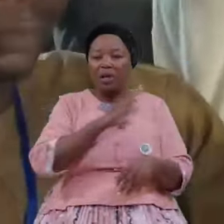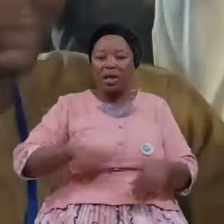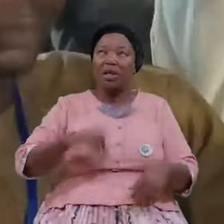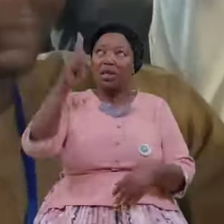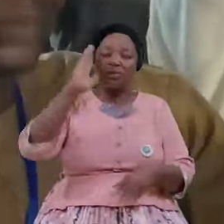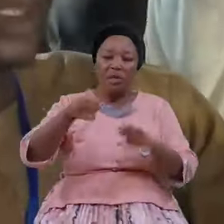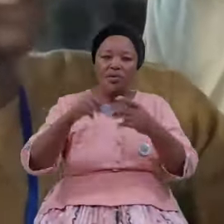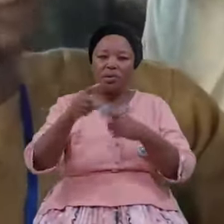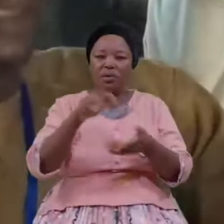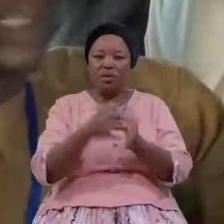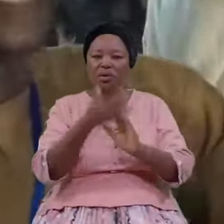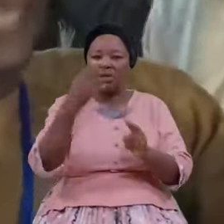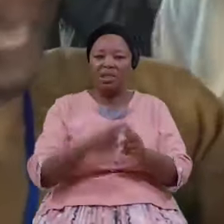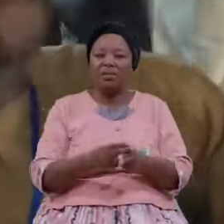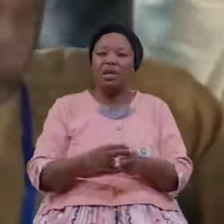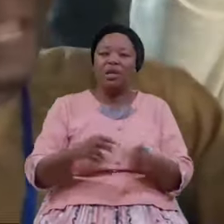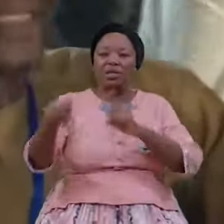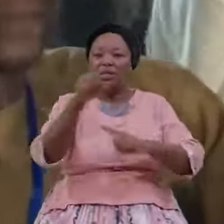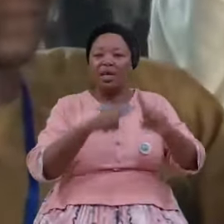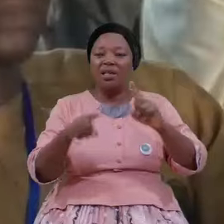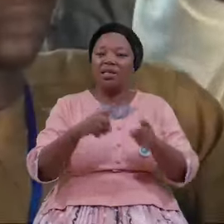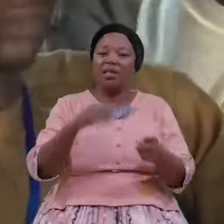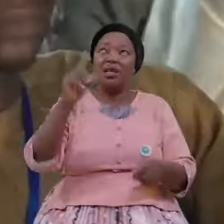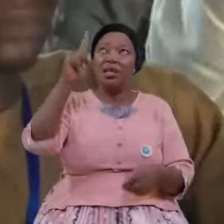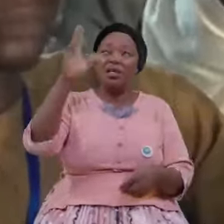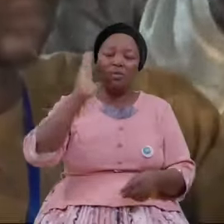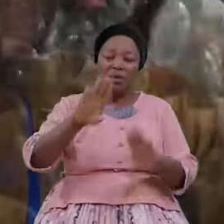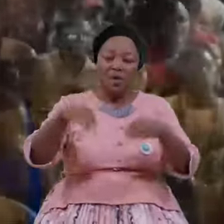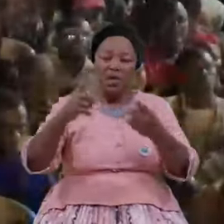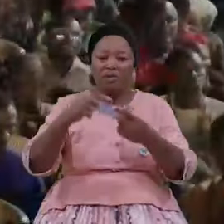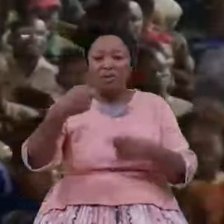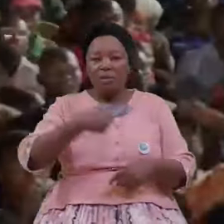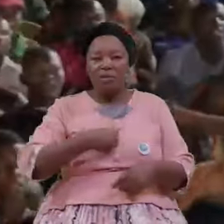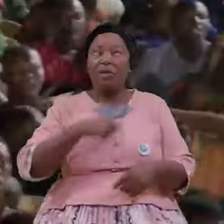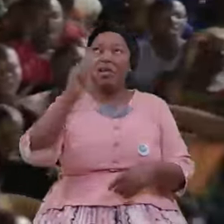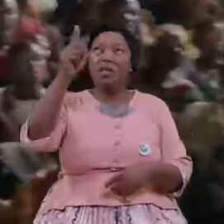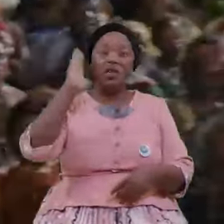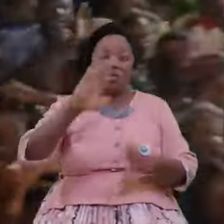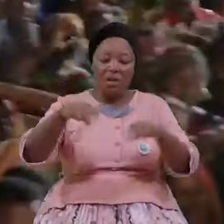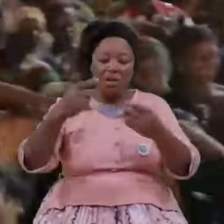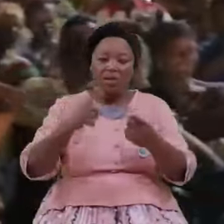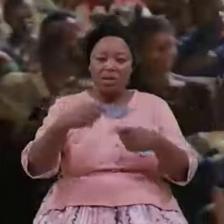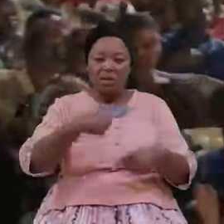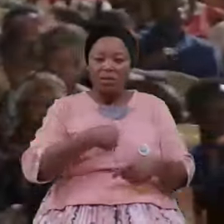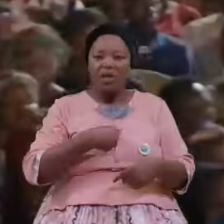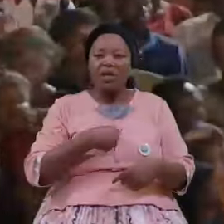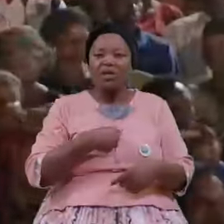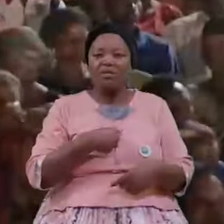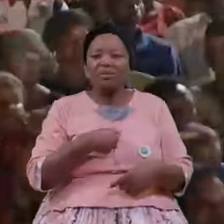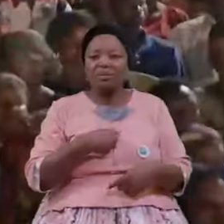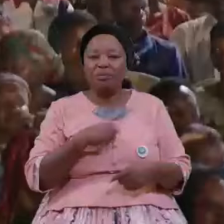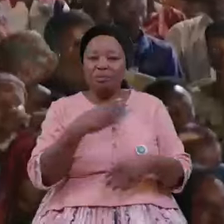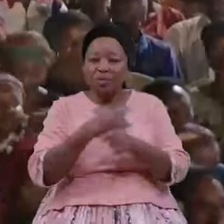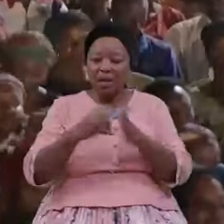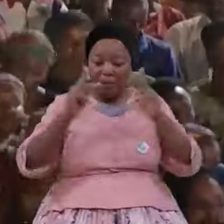He will give to me. He will give to me. Make it personal. Look at